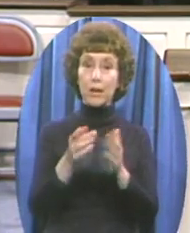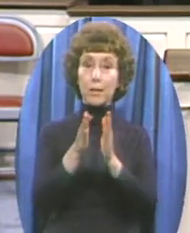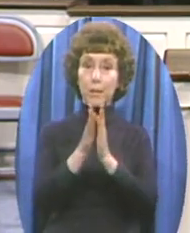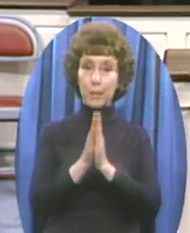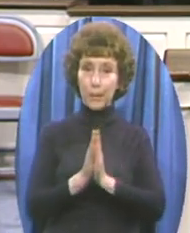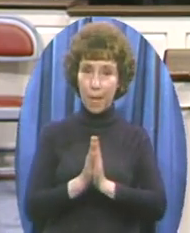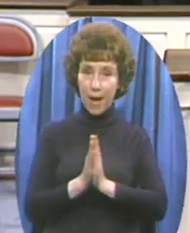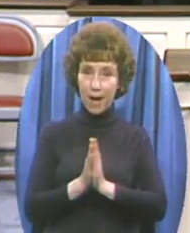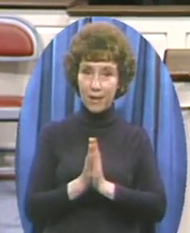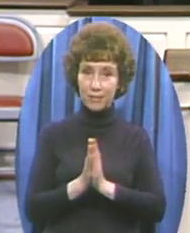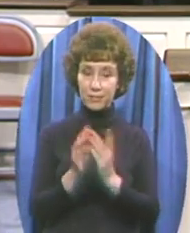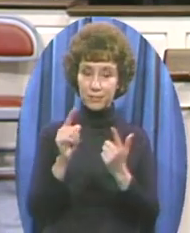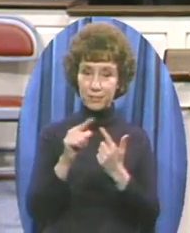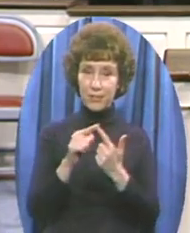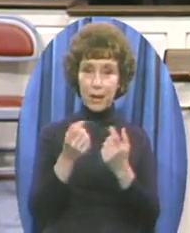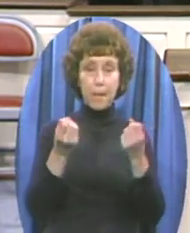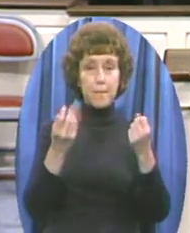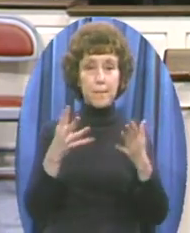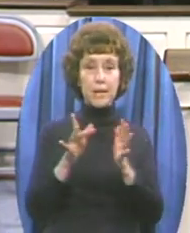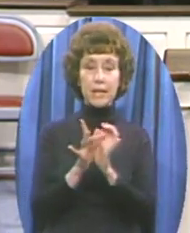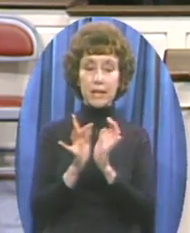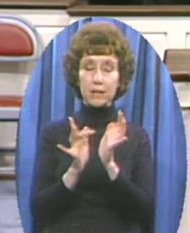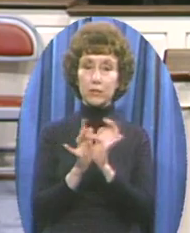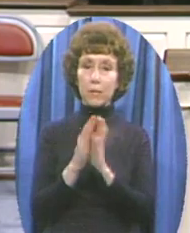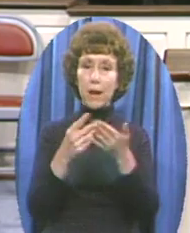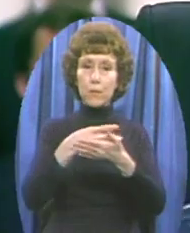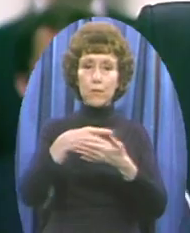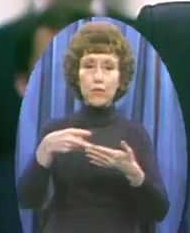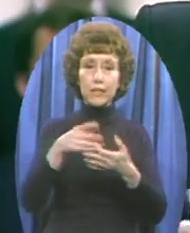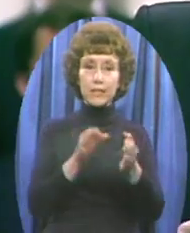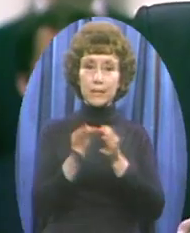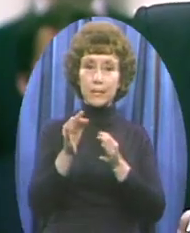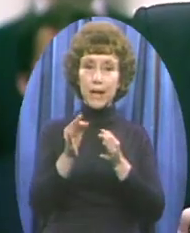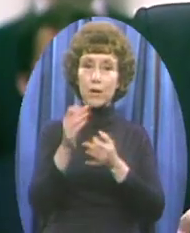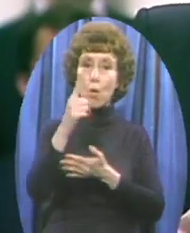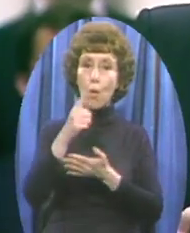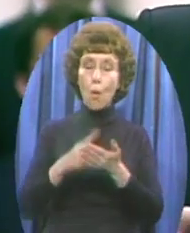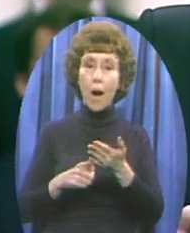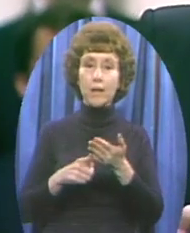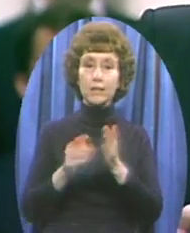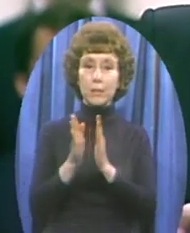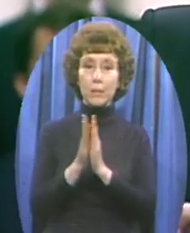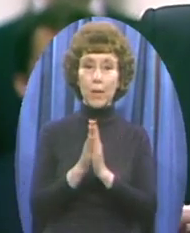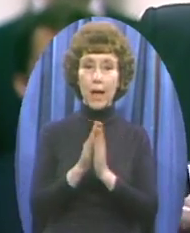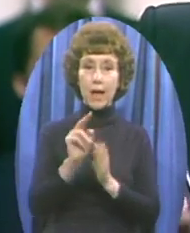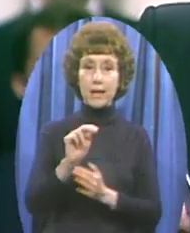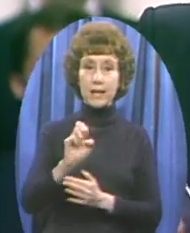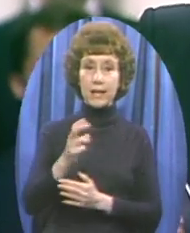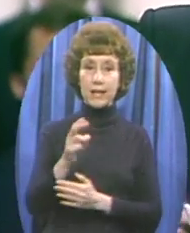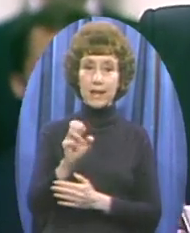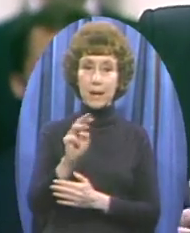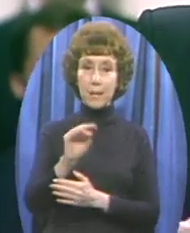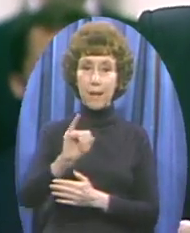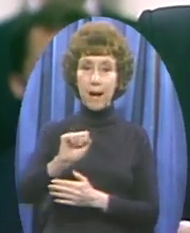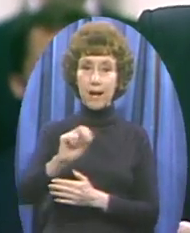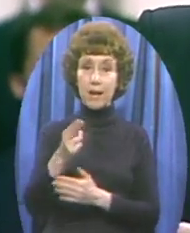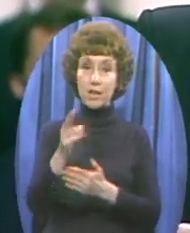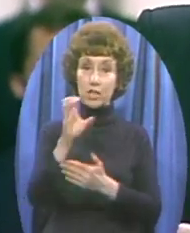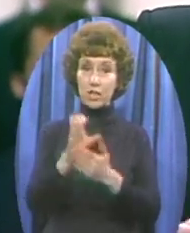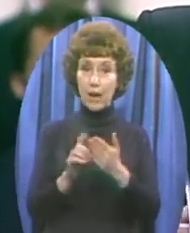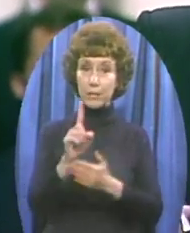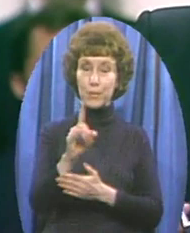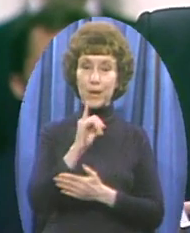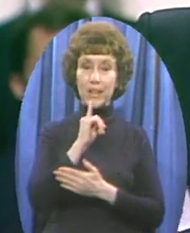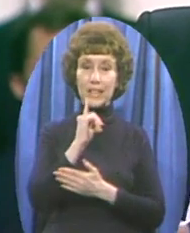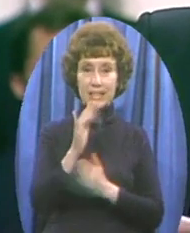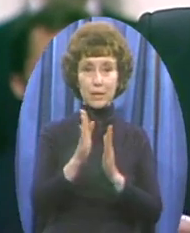to tell you what kind of prayer to pray. Nehemiah chapter 1 is a prayer that the great man